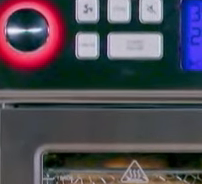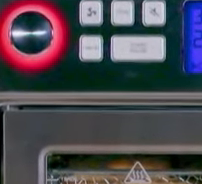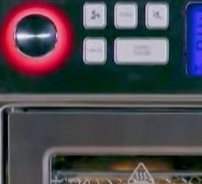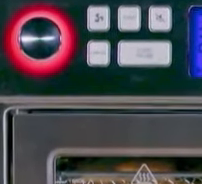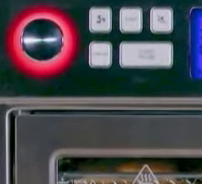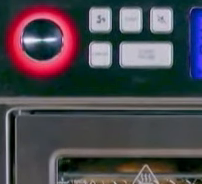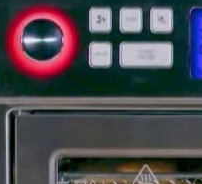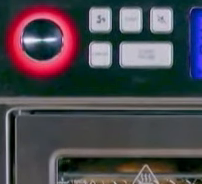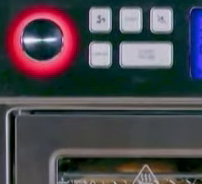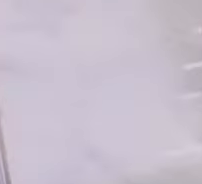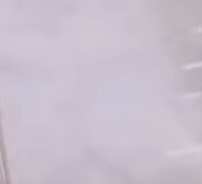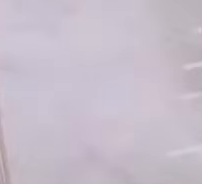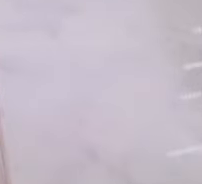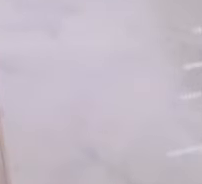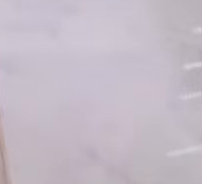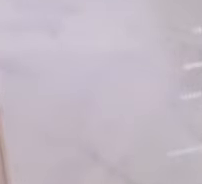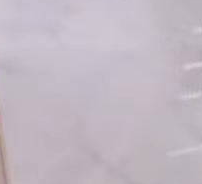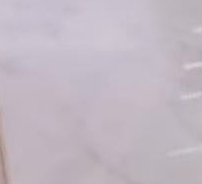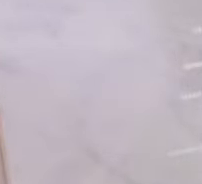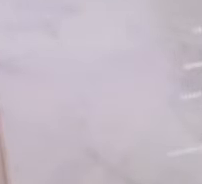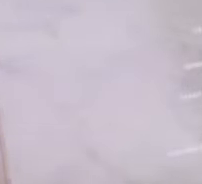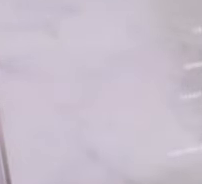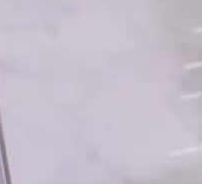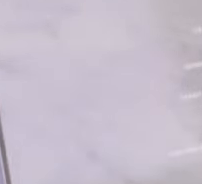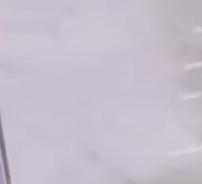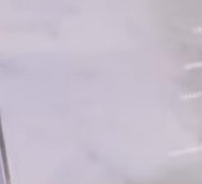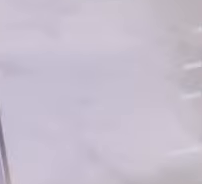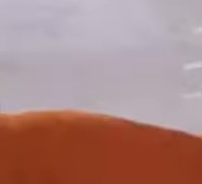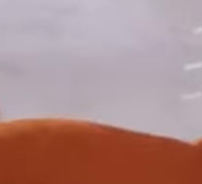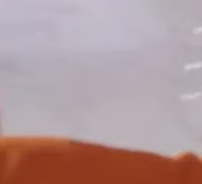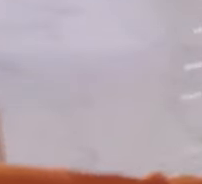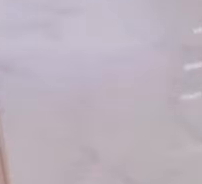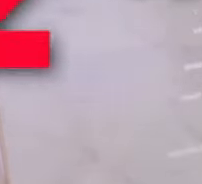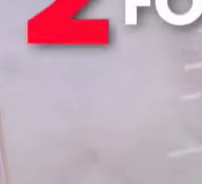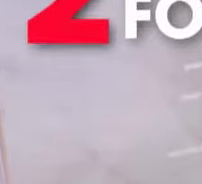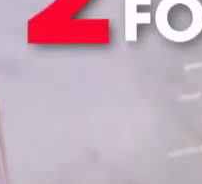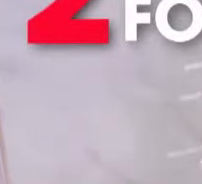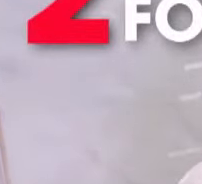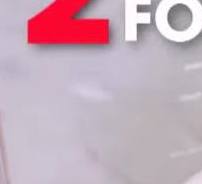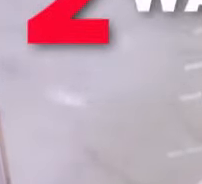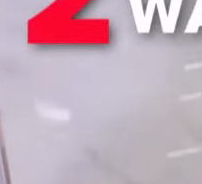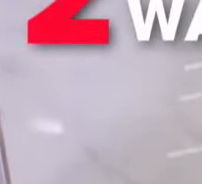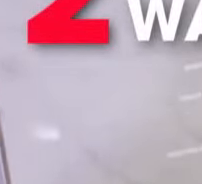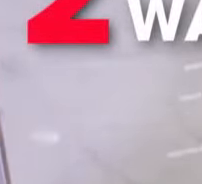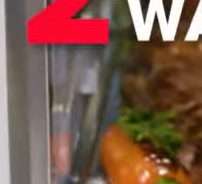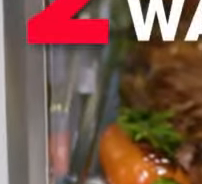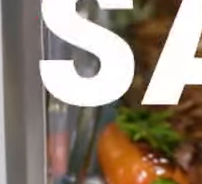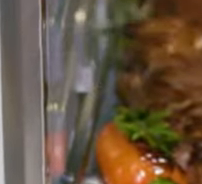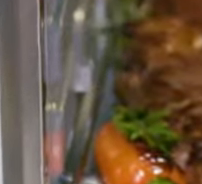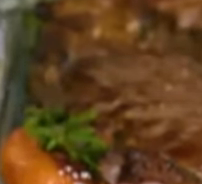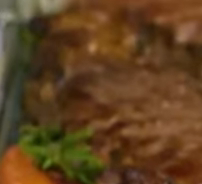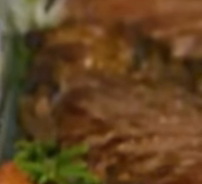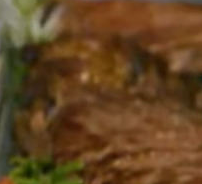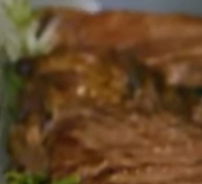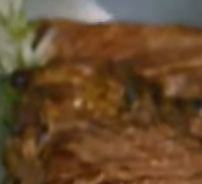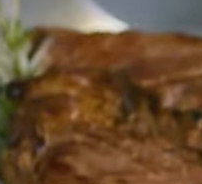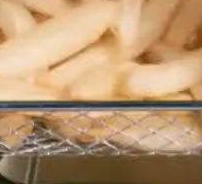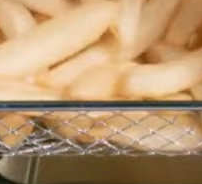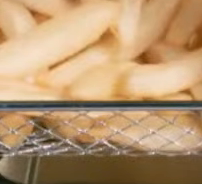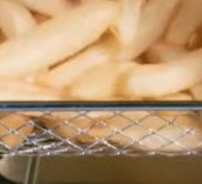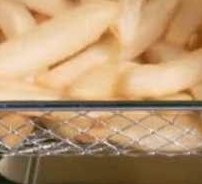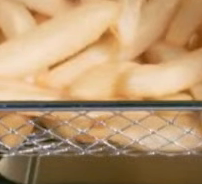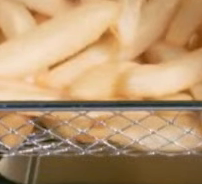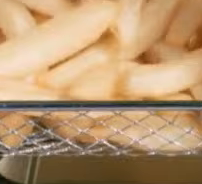Dual Zone Air Fryer Oven with dual-sided cooking chambers. Now you can cook two different foods two different ways that finish at the same